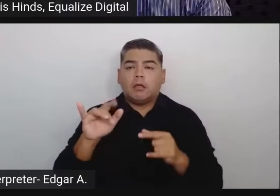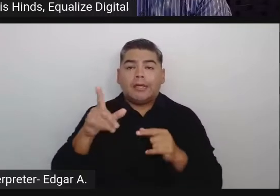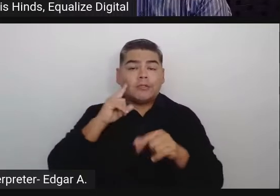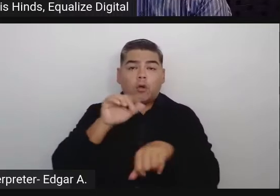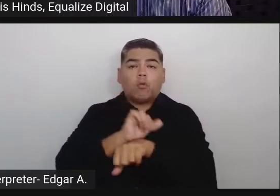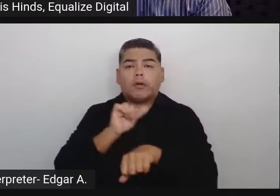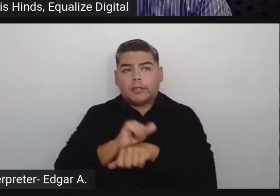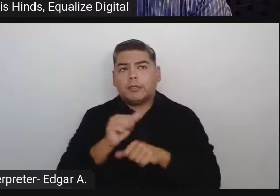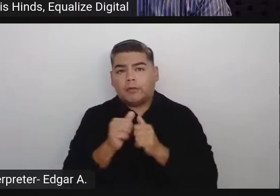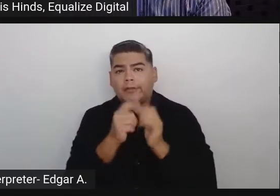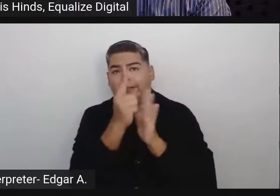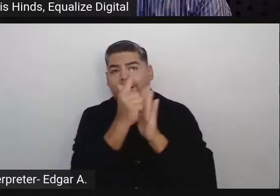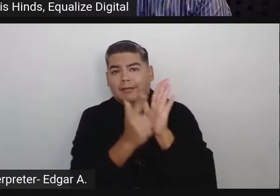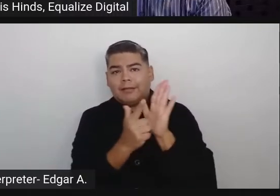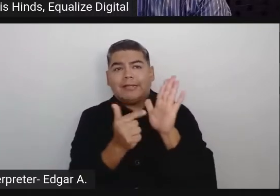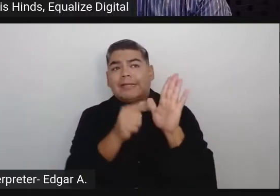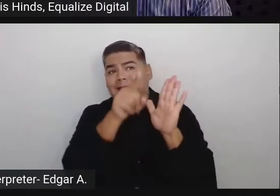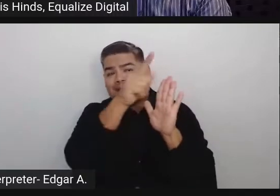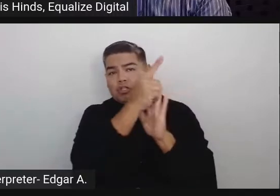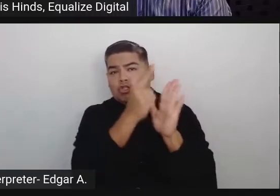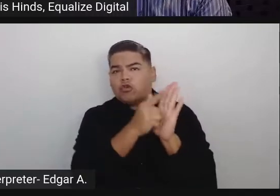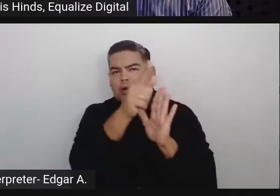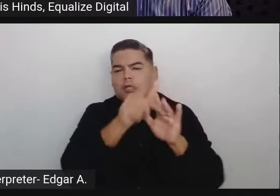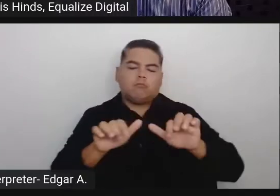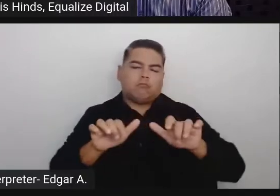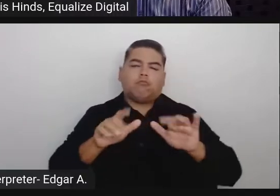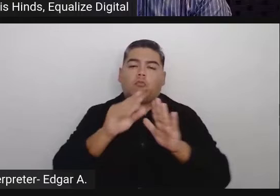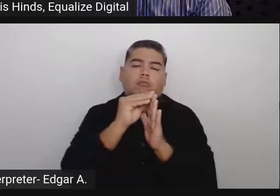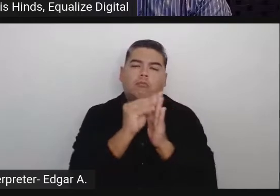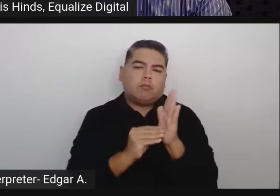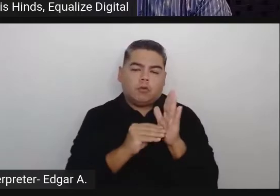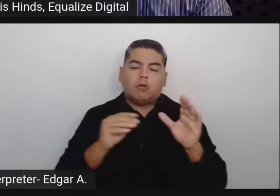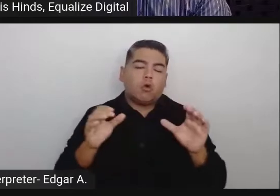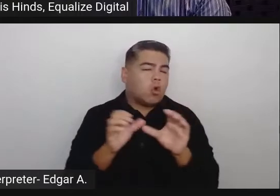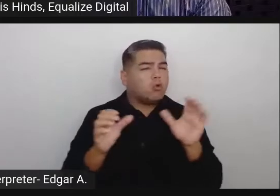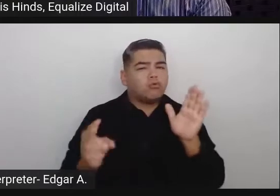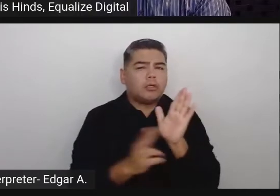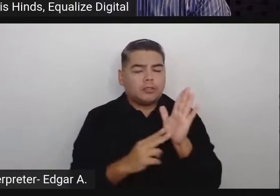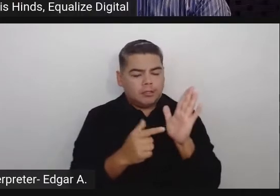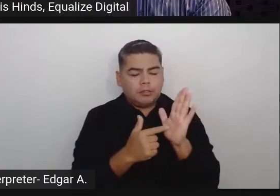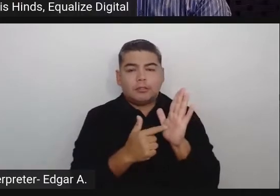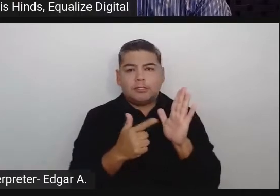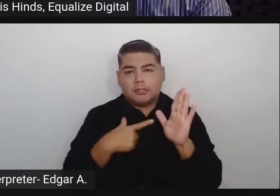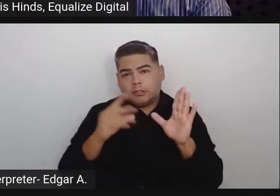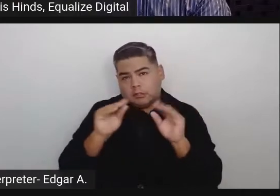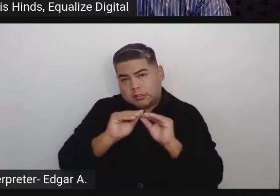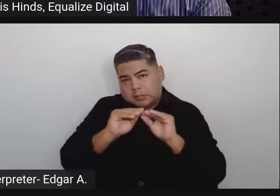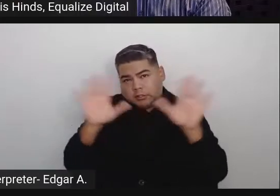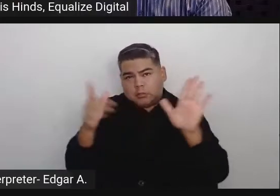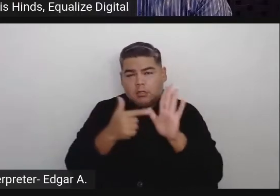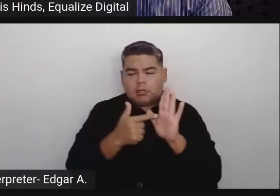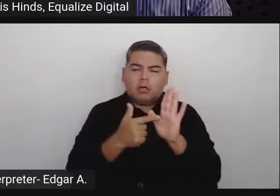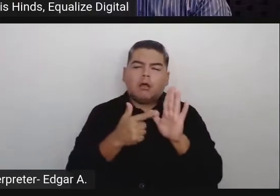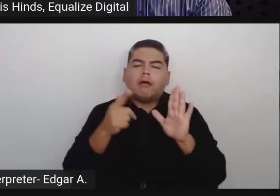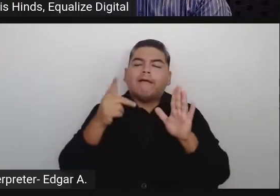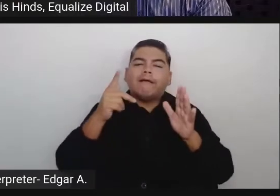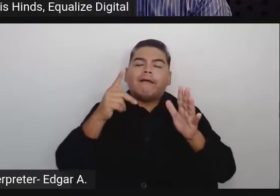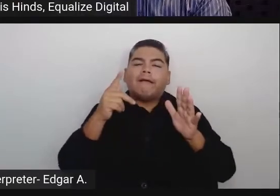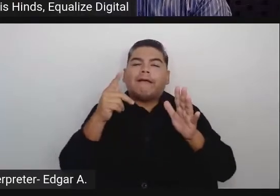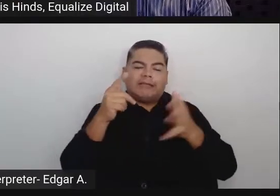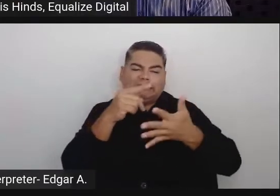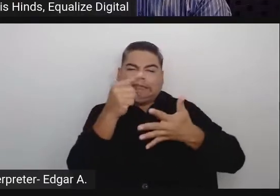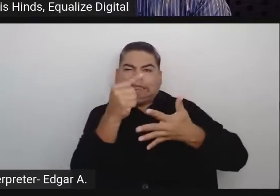Having an attorney write an actual contract for you, making sure that they have a solid indemnification clause in your contract for